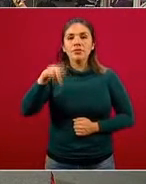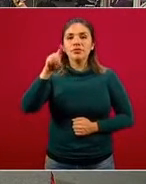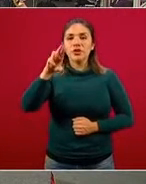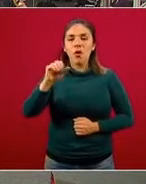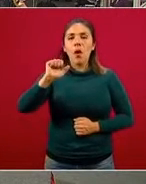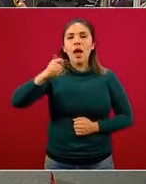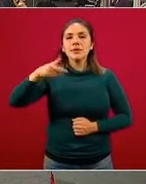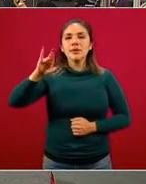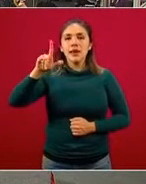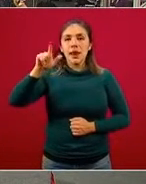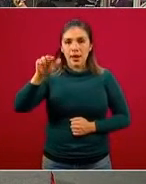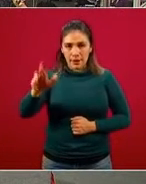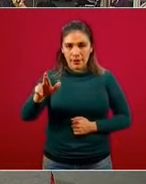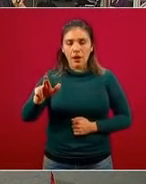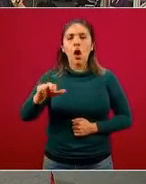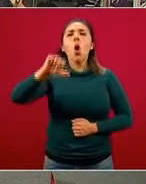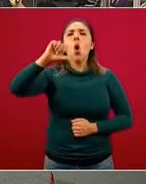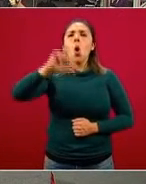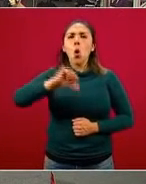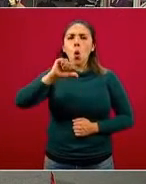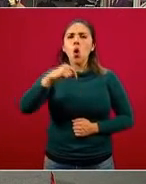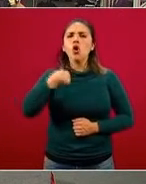Andrew Aguilar from Pie de Página.